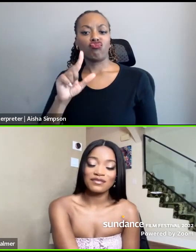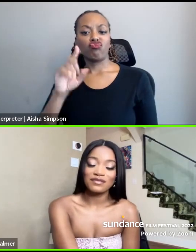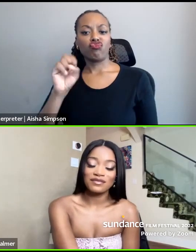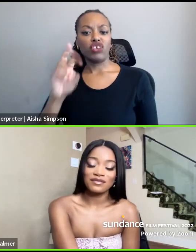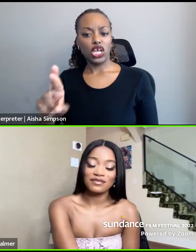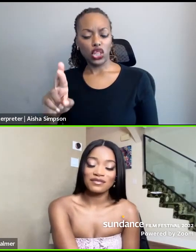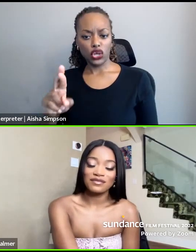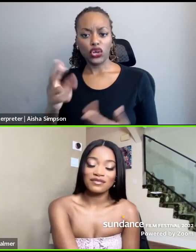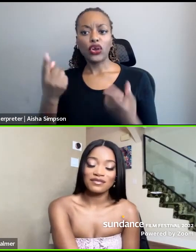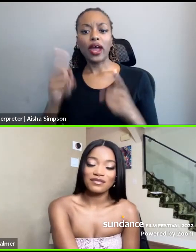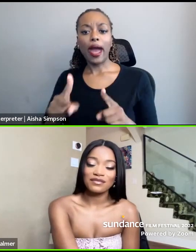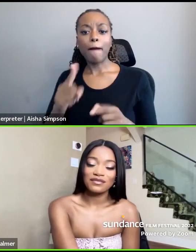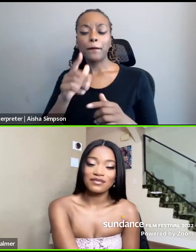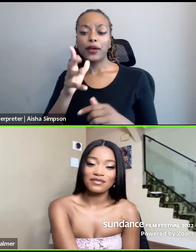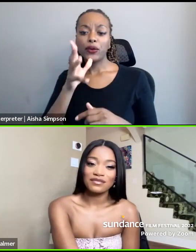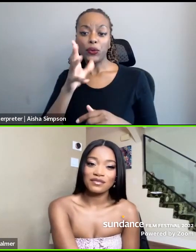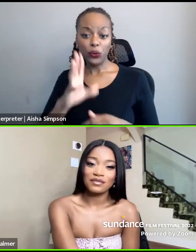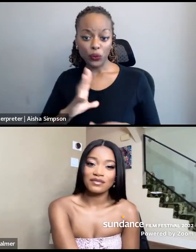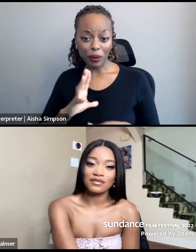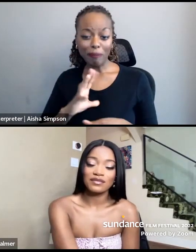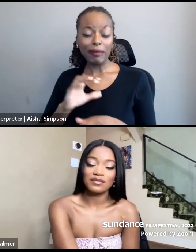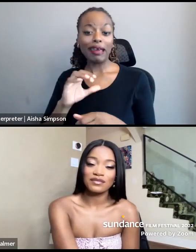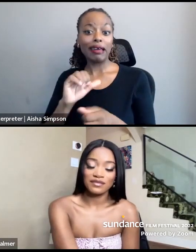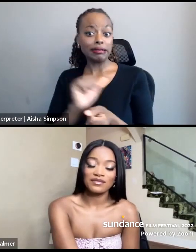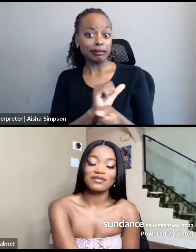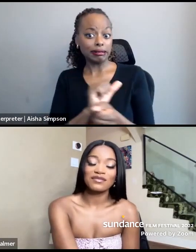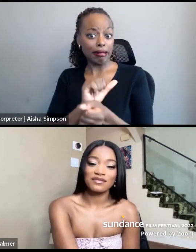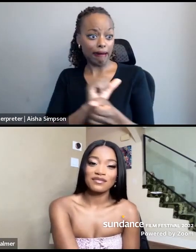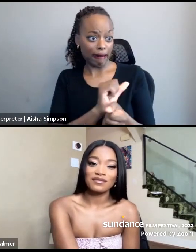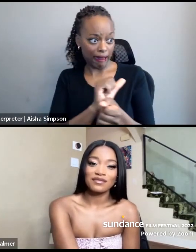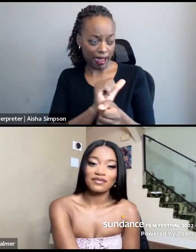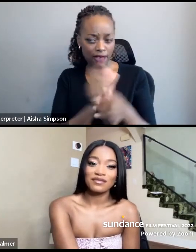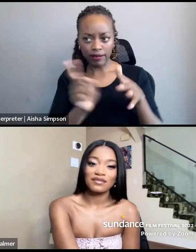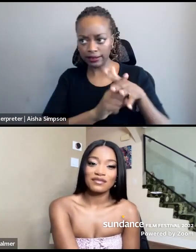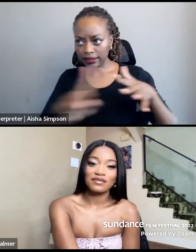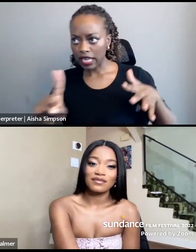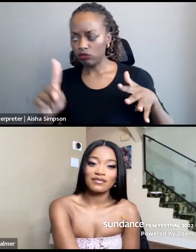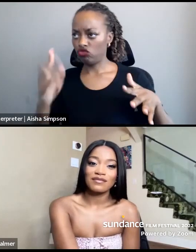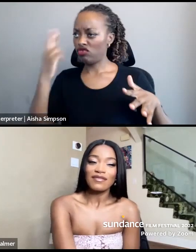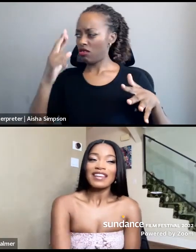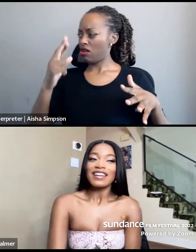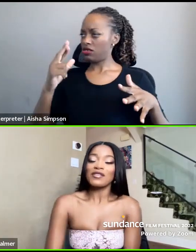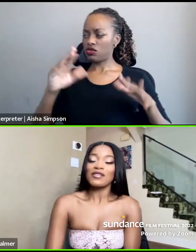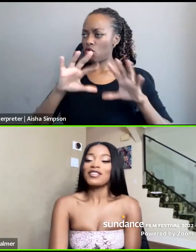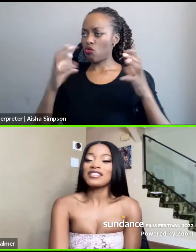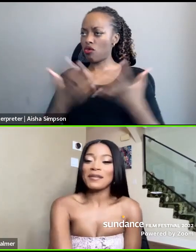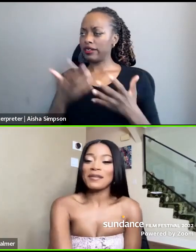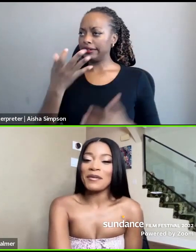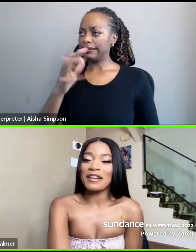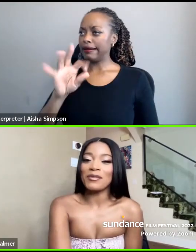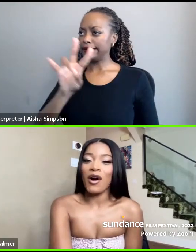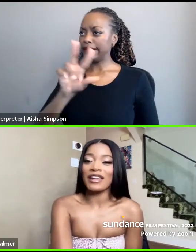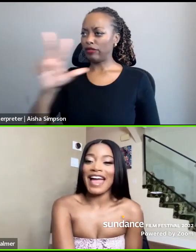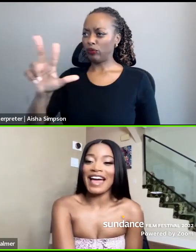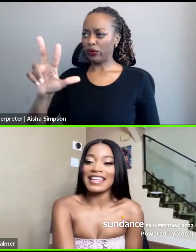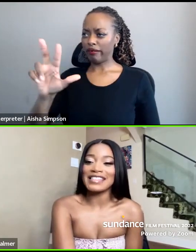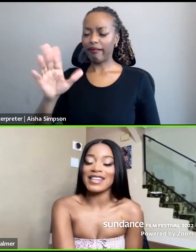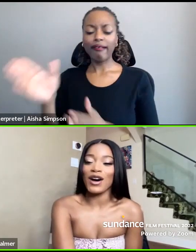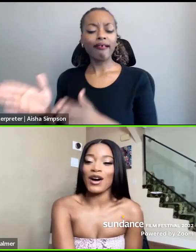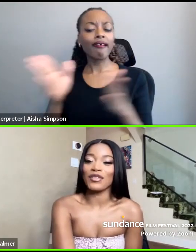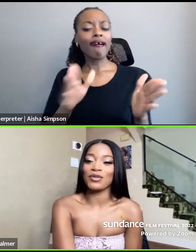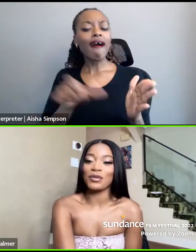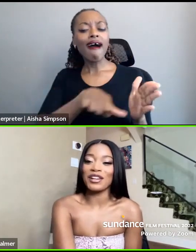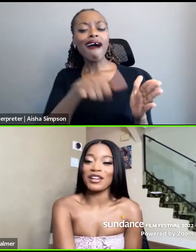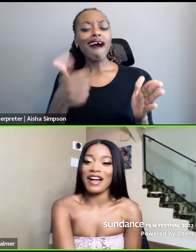the upcoming horror film Nope. What do you like about horror? What draws you to it? You know, it's interesting. People keep calling